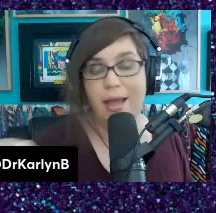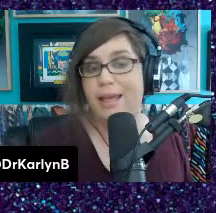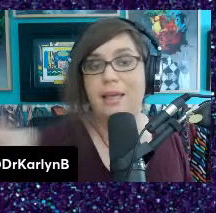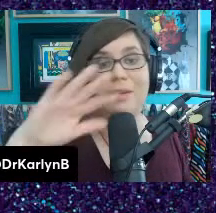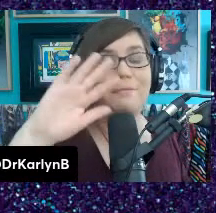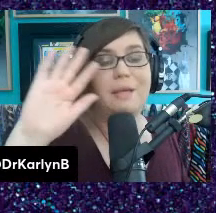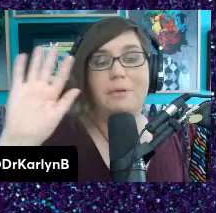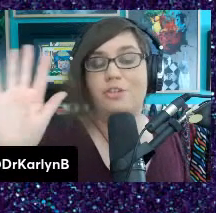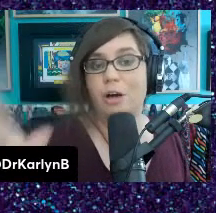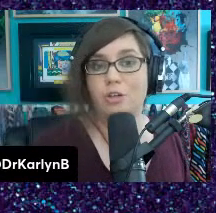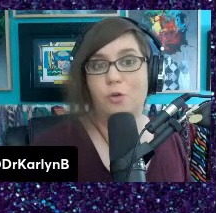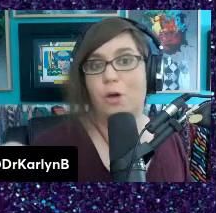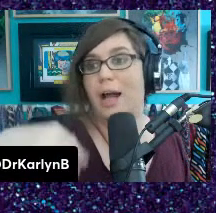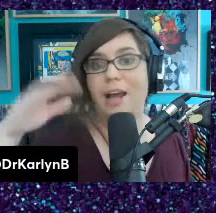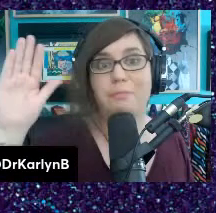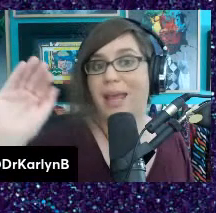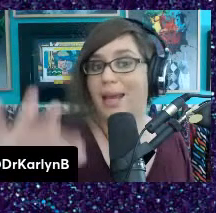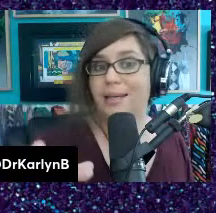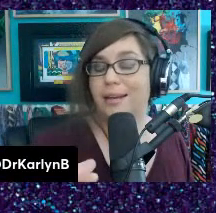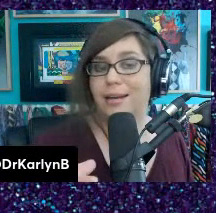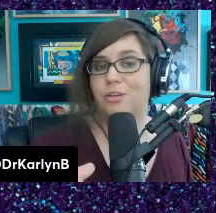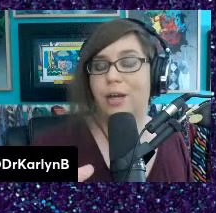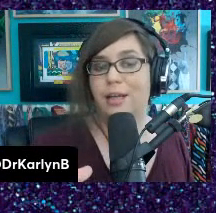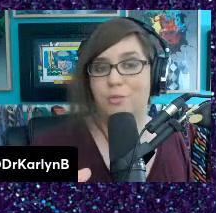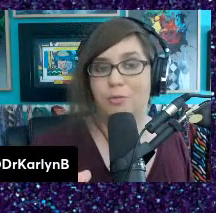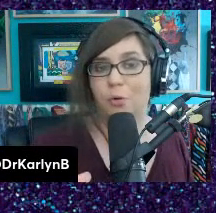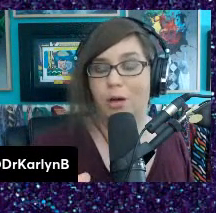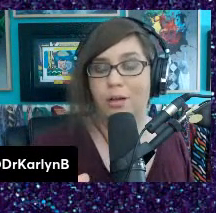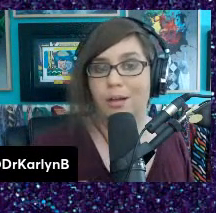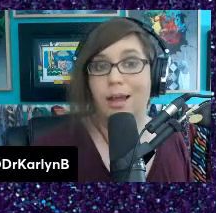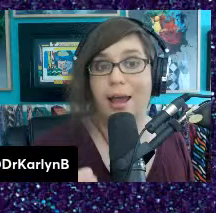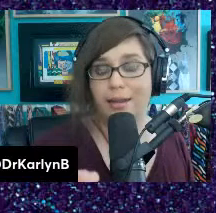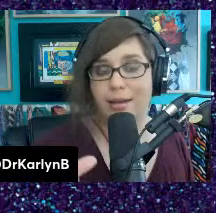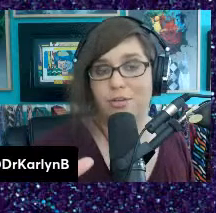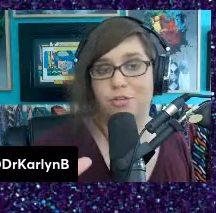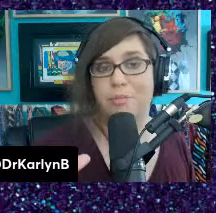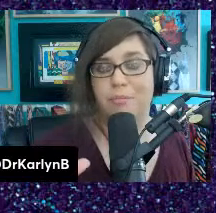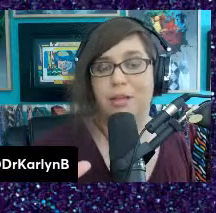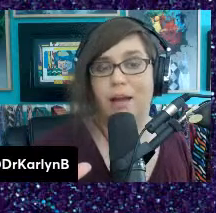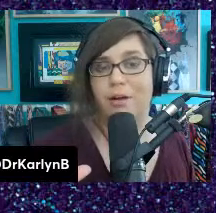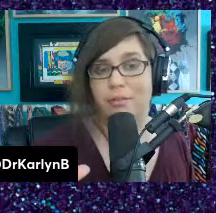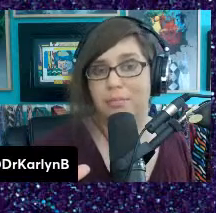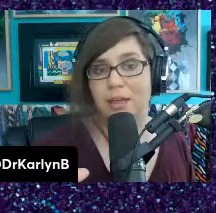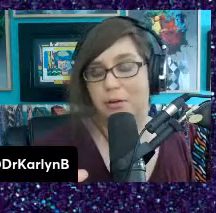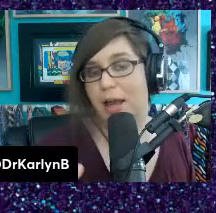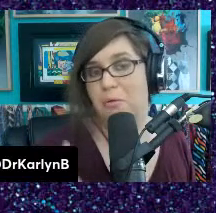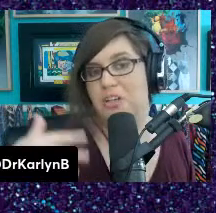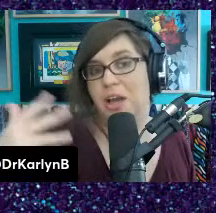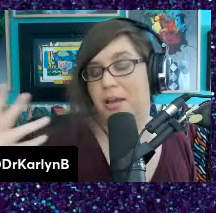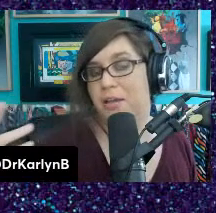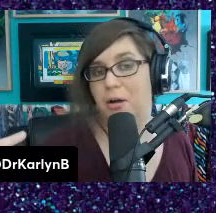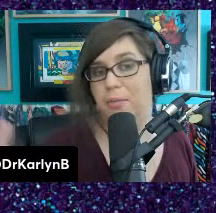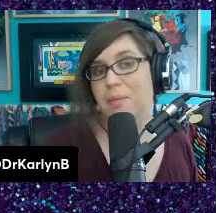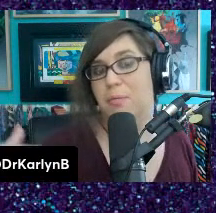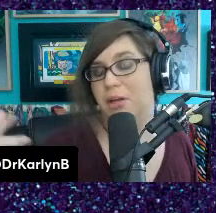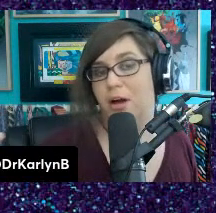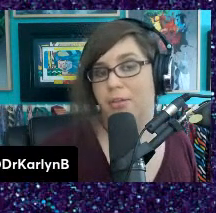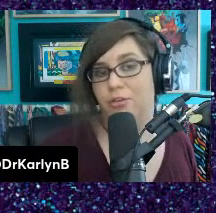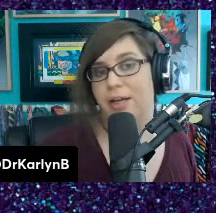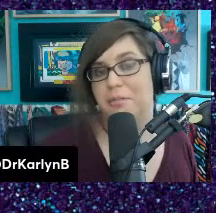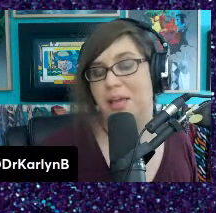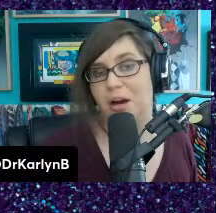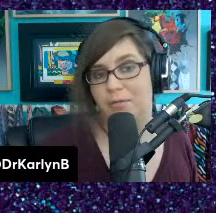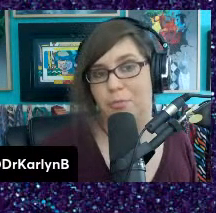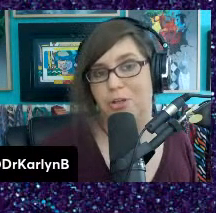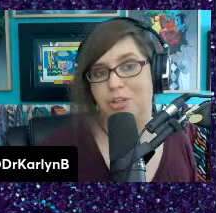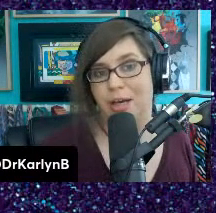know. Even if people charge for it, I've paid to get into trainings before and then stream them live on the internet, which, you know, the people putting on the